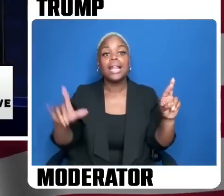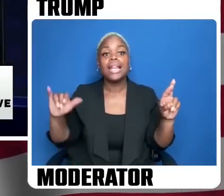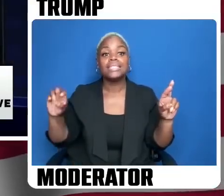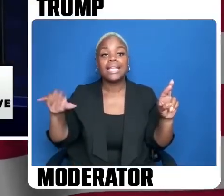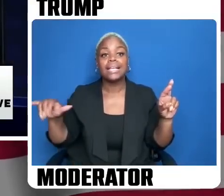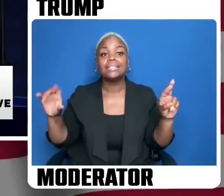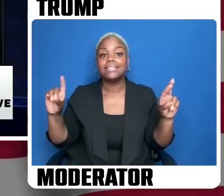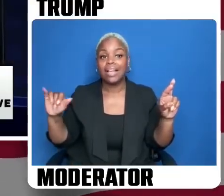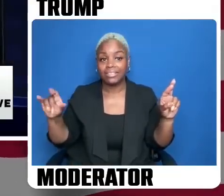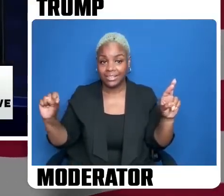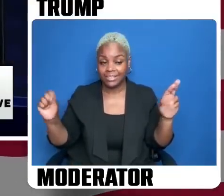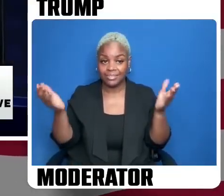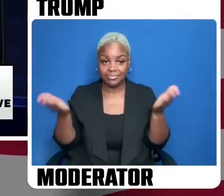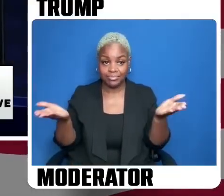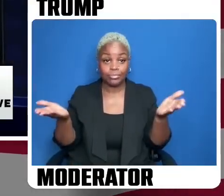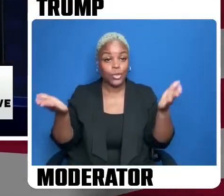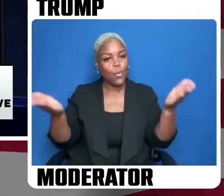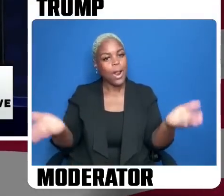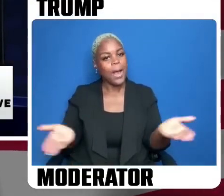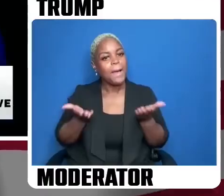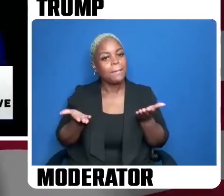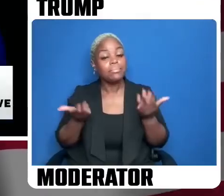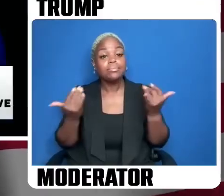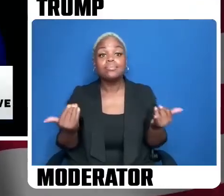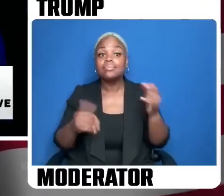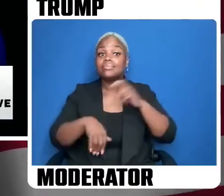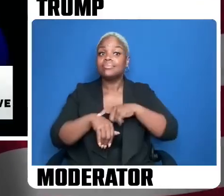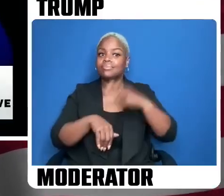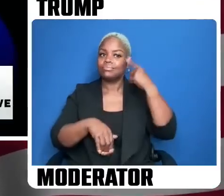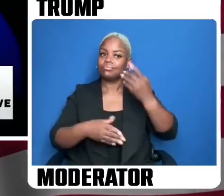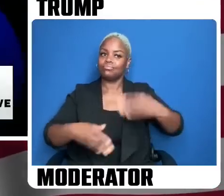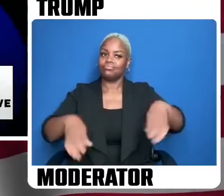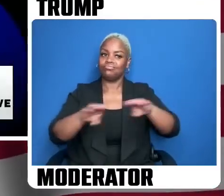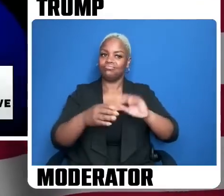tonight. The time has come for closing statements, and Vice President Harris, we begin with you.